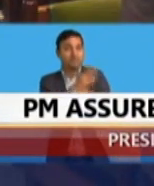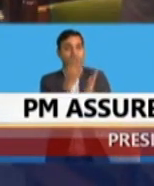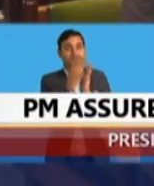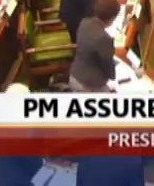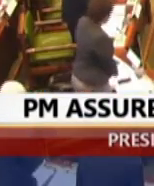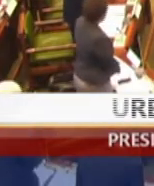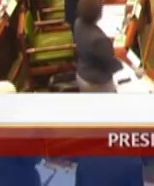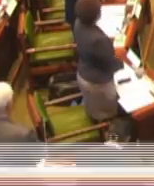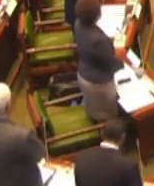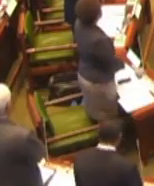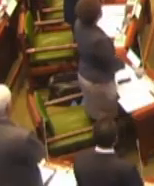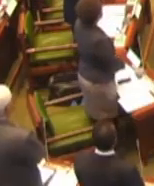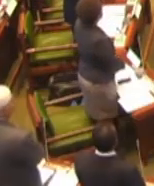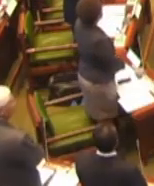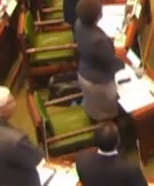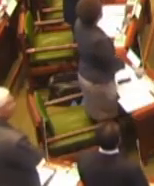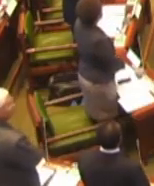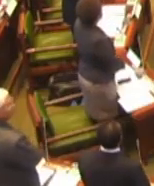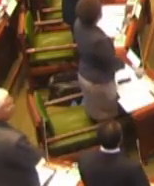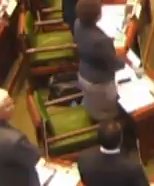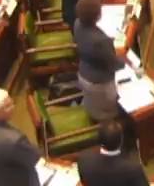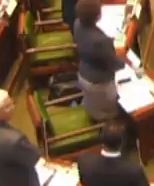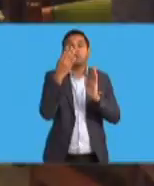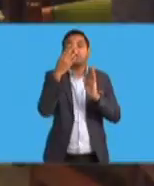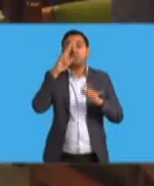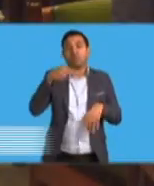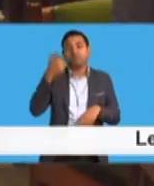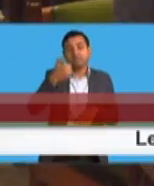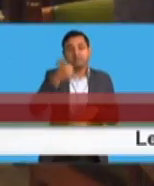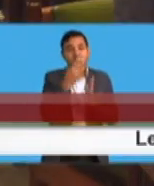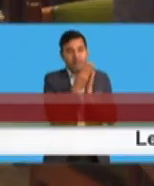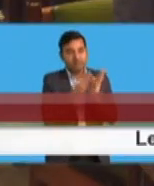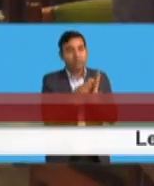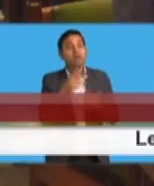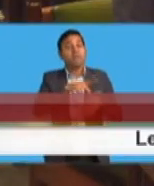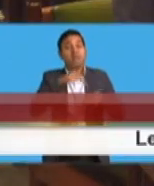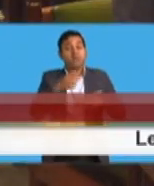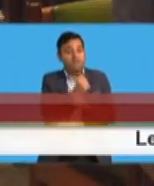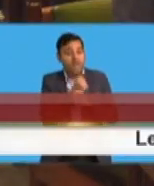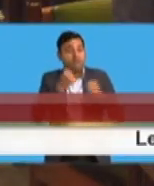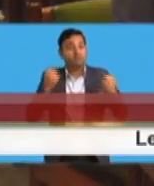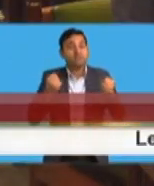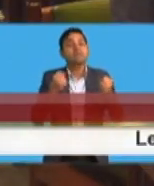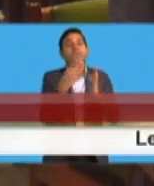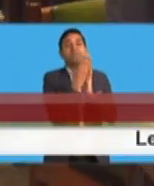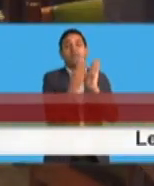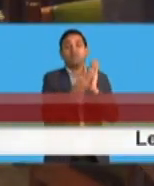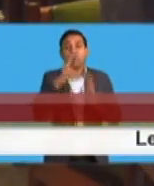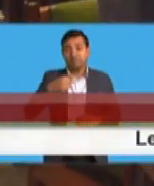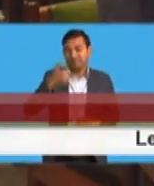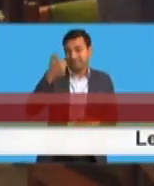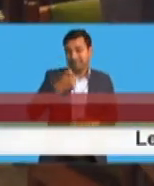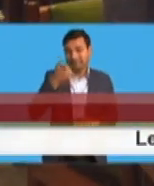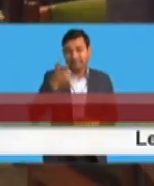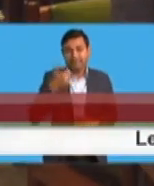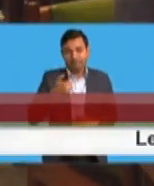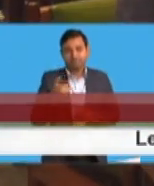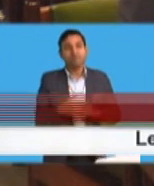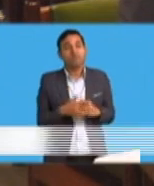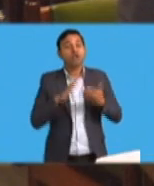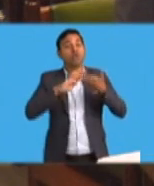also extolling the importance of Fiji's presidency of COP23. We need to jolt the industrialized world into